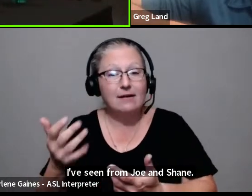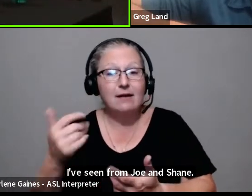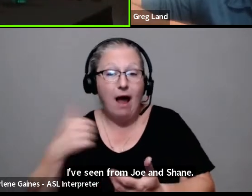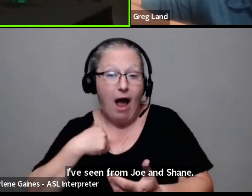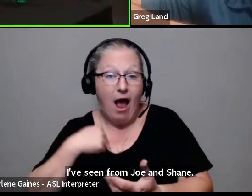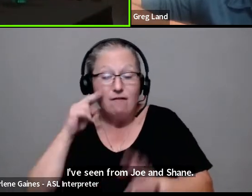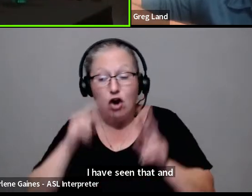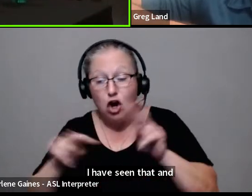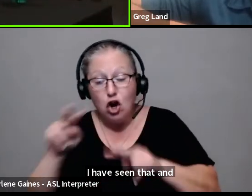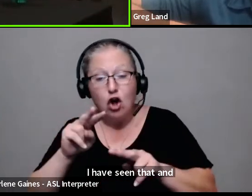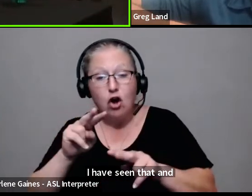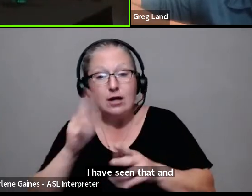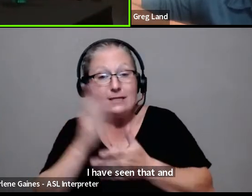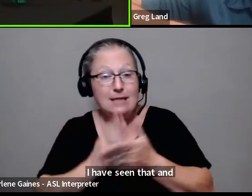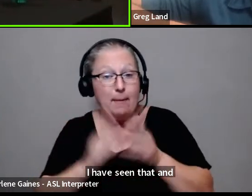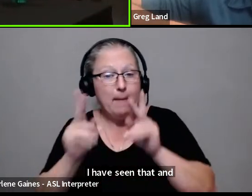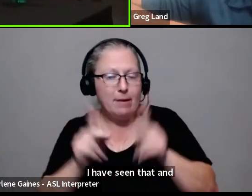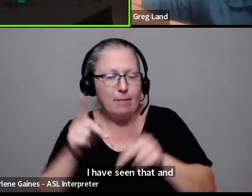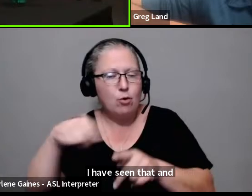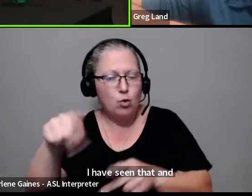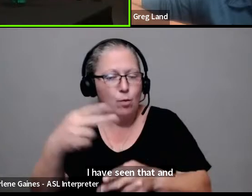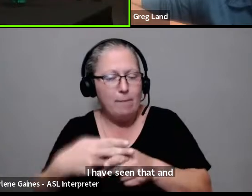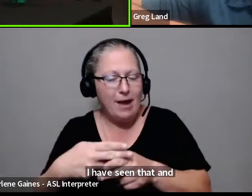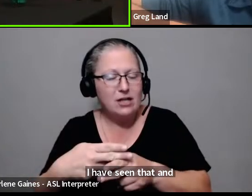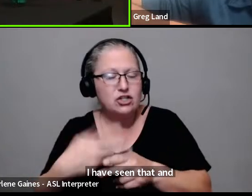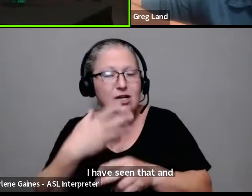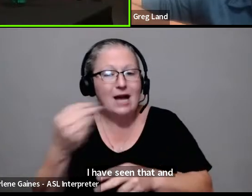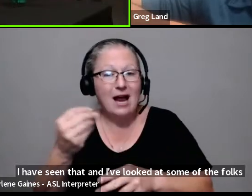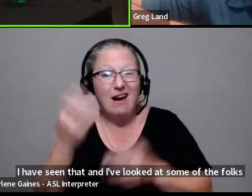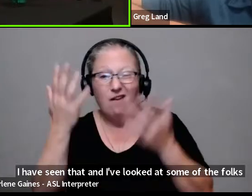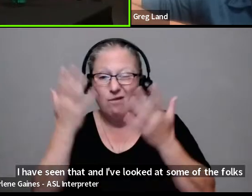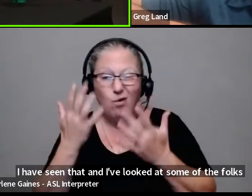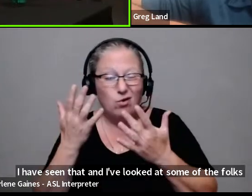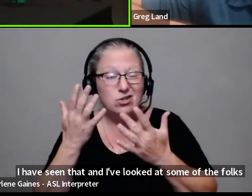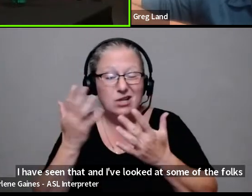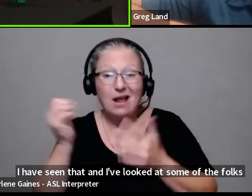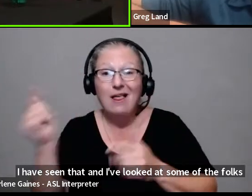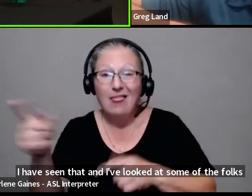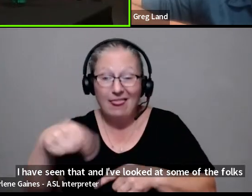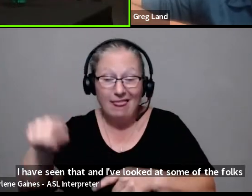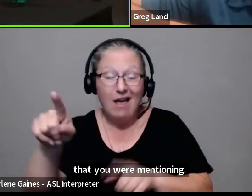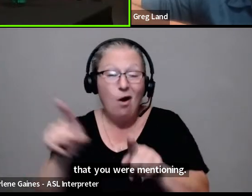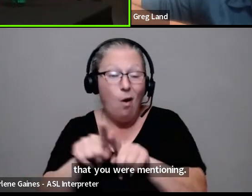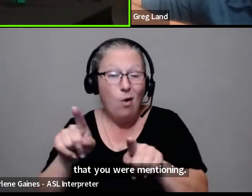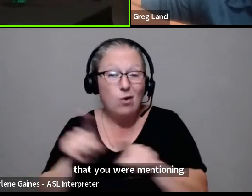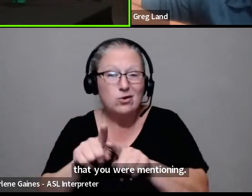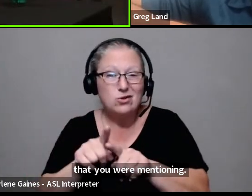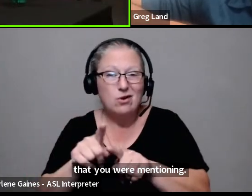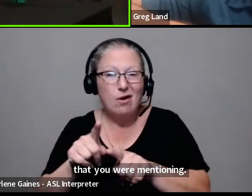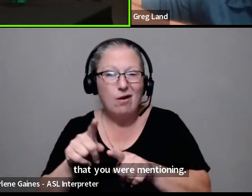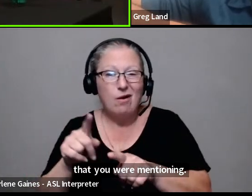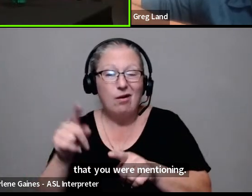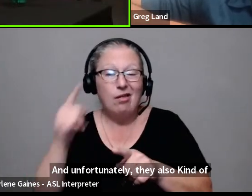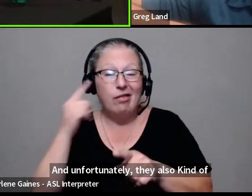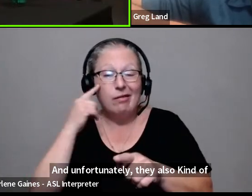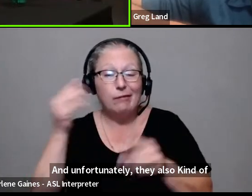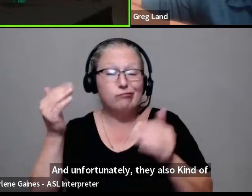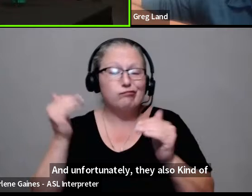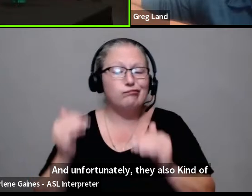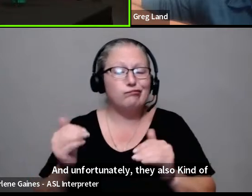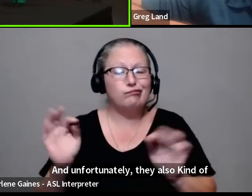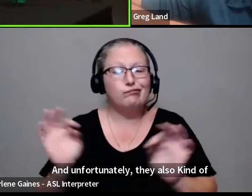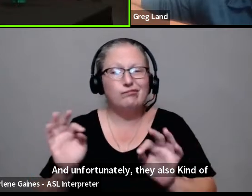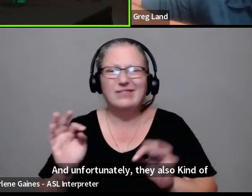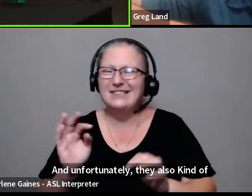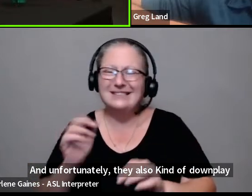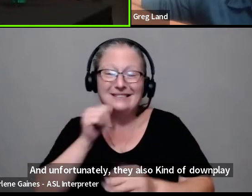I've looked at some of the folks that you were mentioning, and unfortunately, they also kind of downplay this. And that's